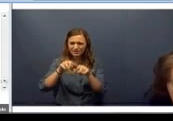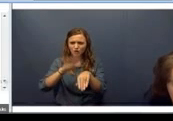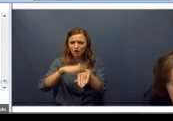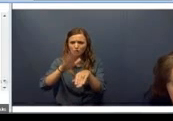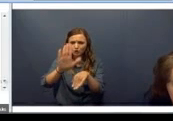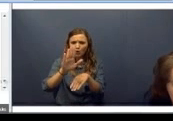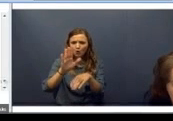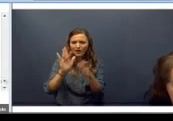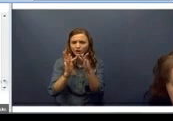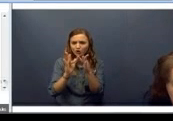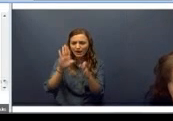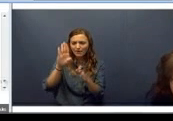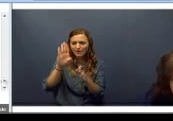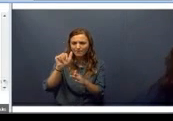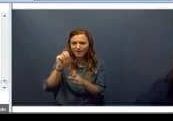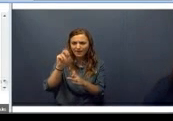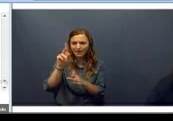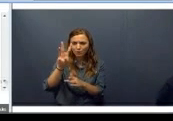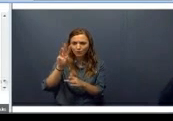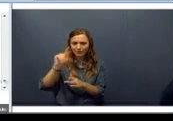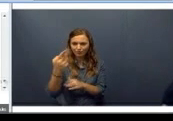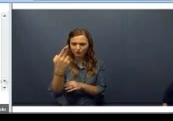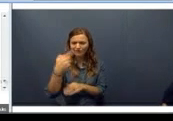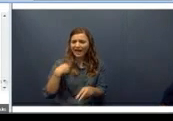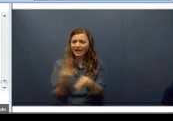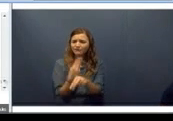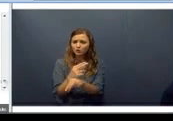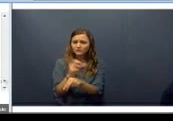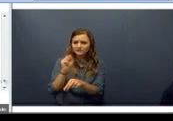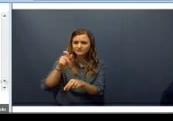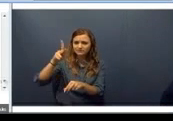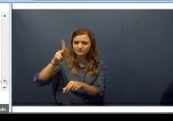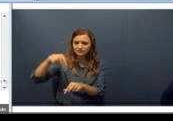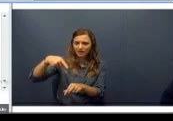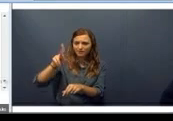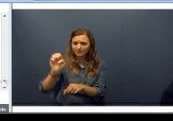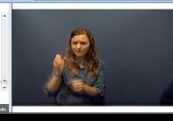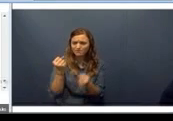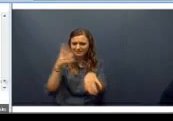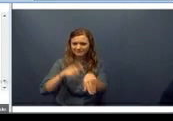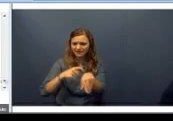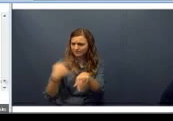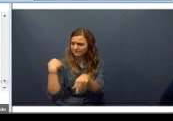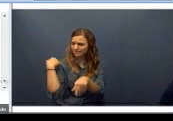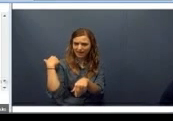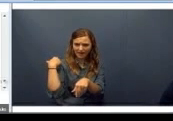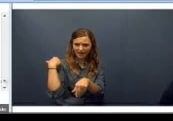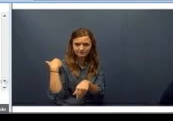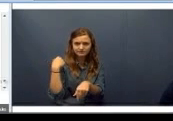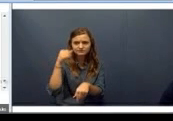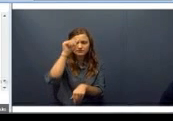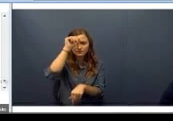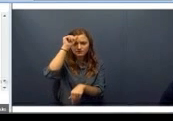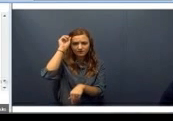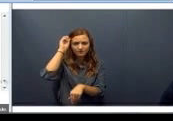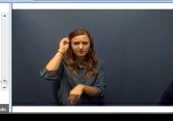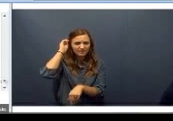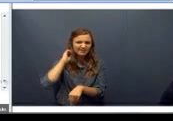This is Kevin. It really depends on the kind of bandwidth that you're dealing with. I've used Skype several times in the past,